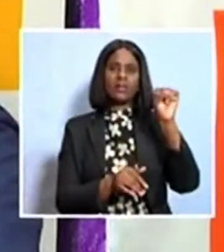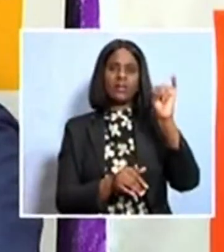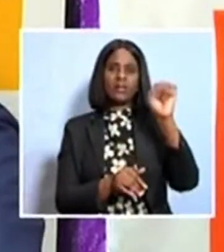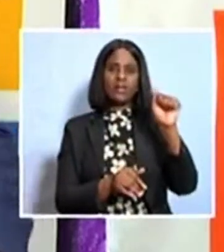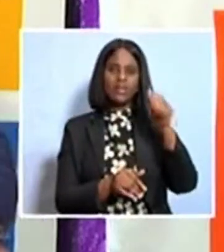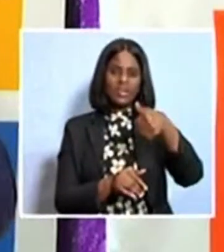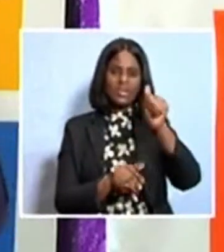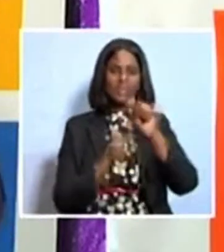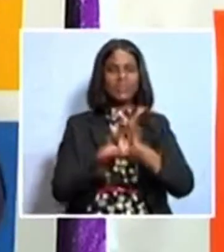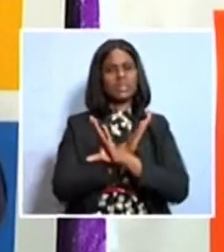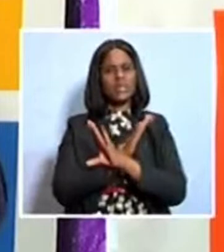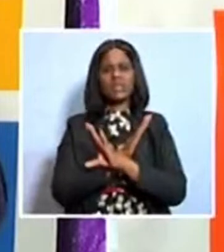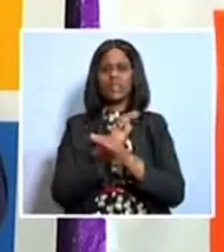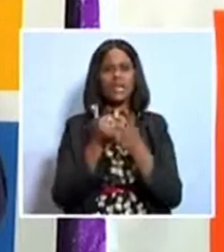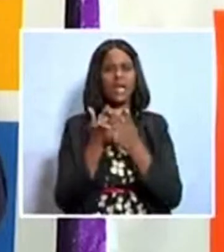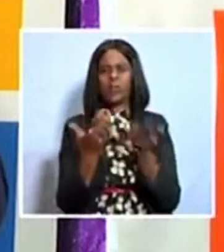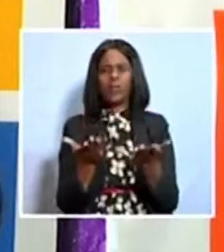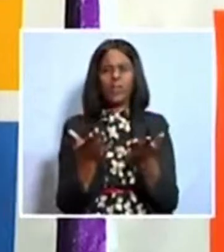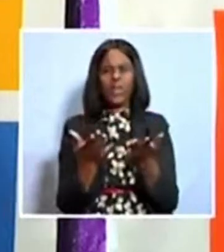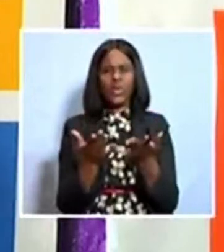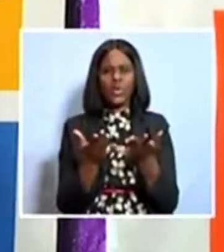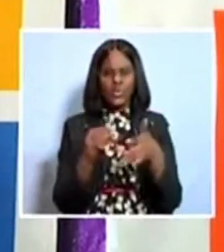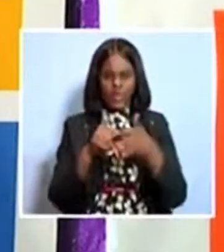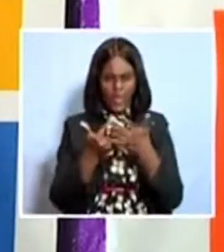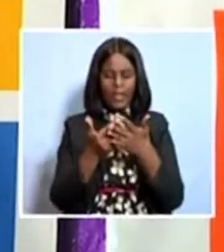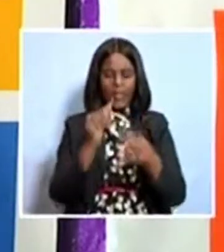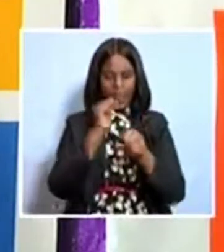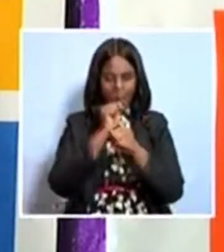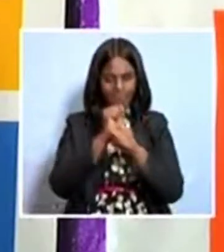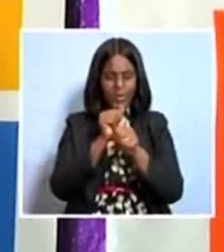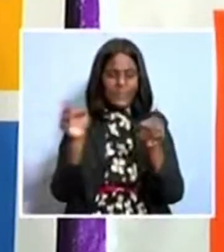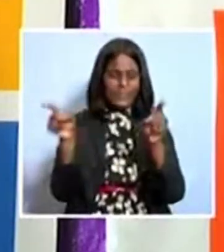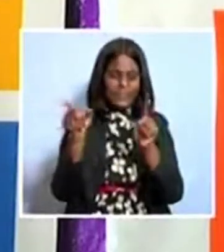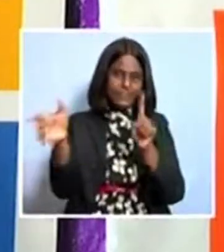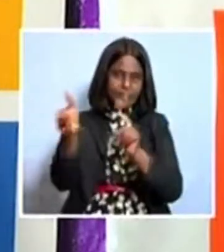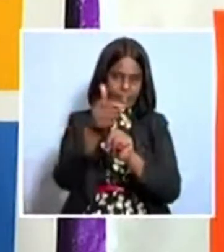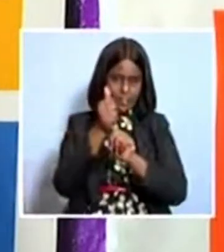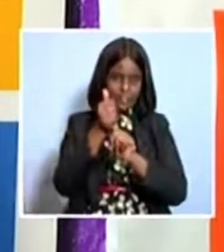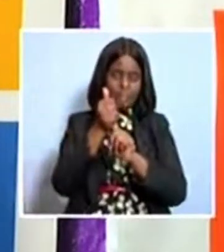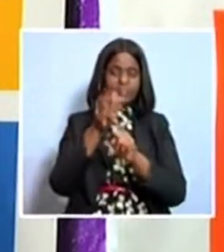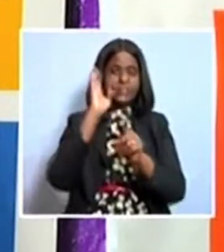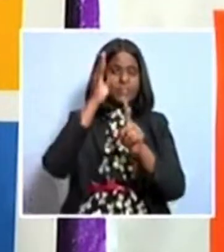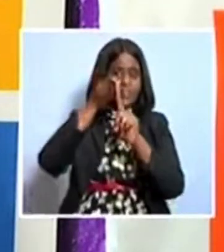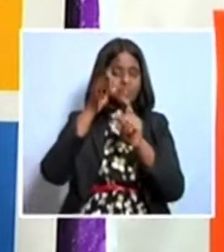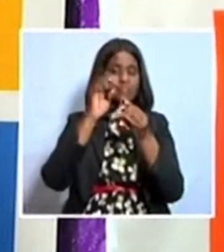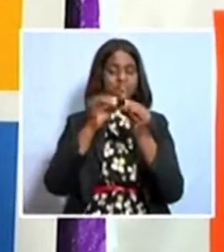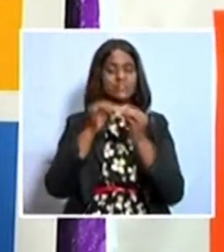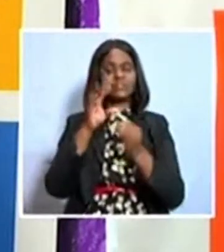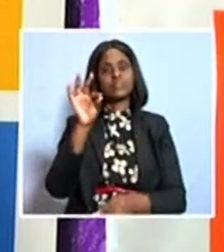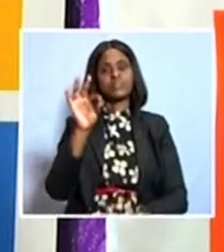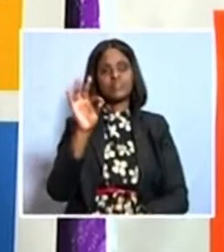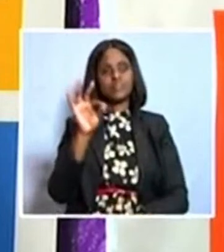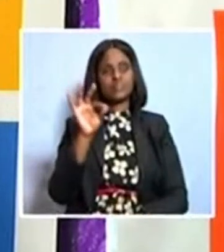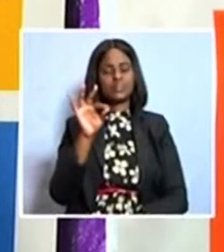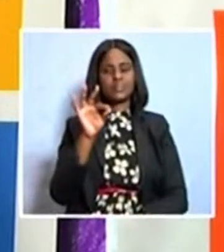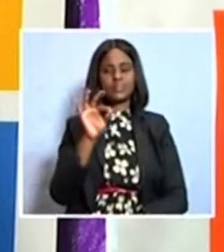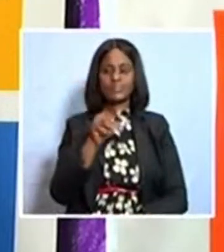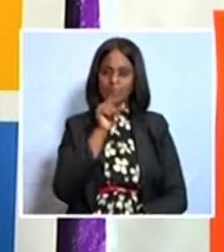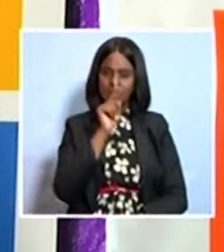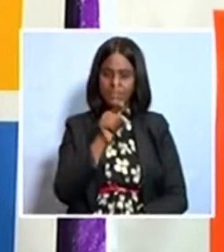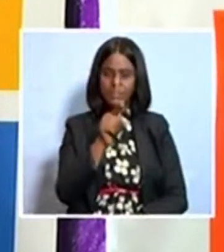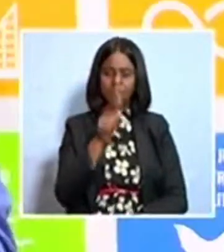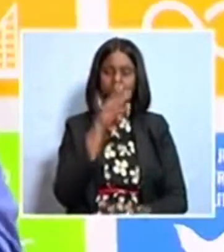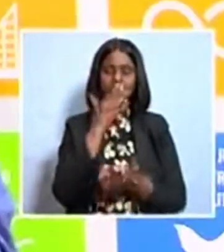Zambia in terms of how is it faring in realizing goal number 9? Well, this is a very